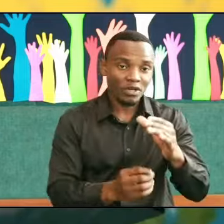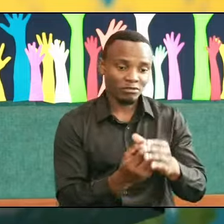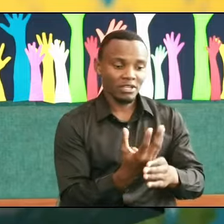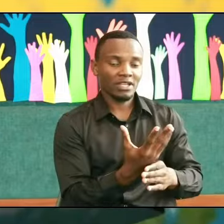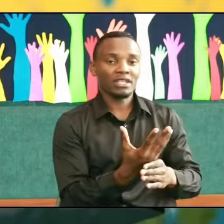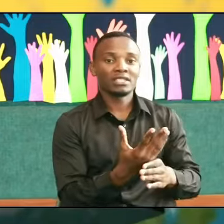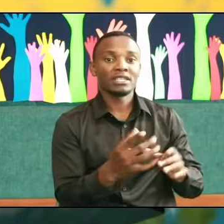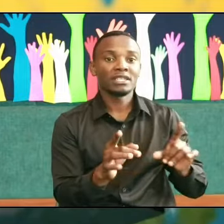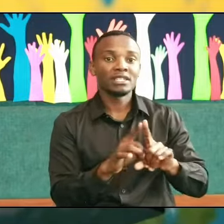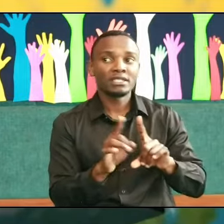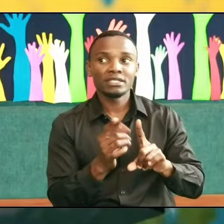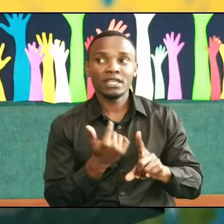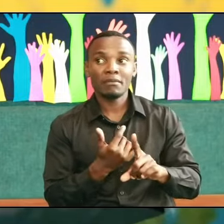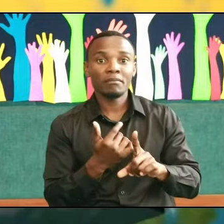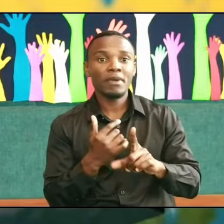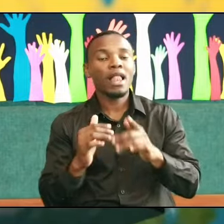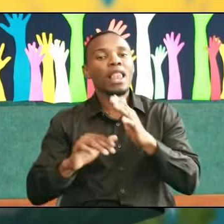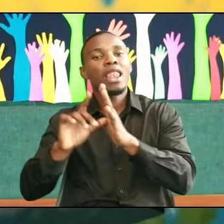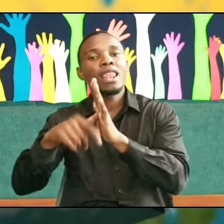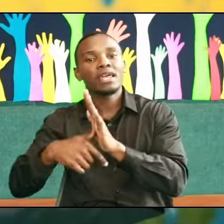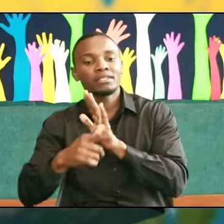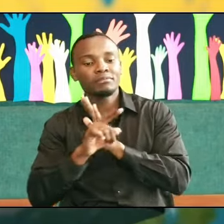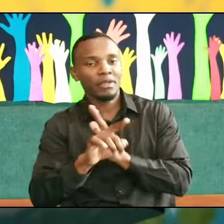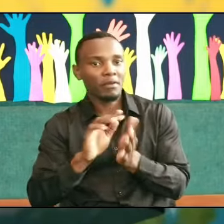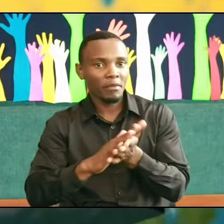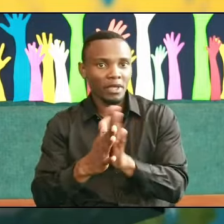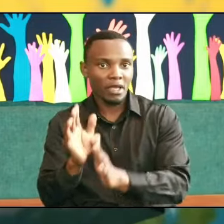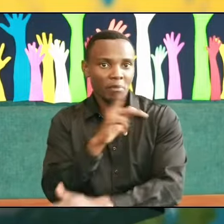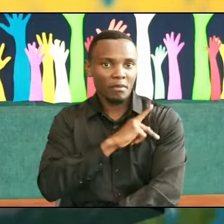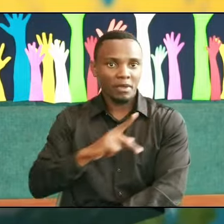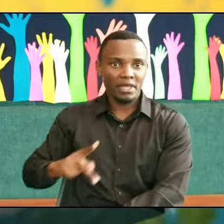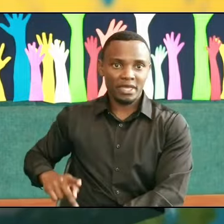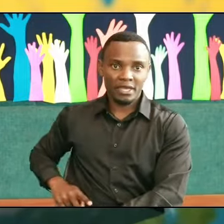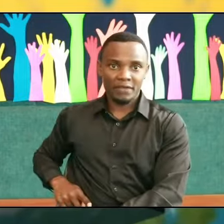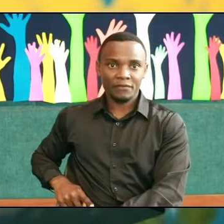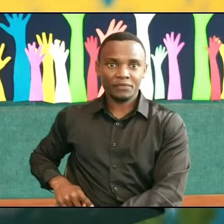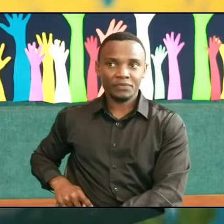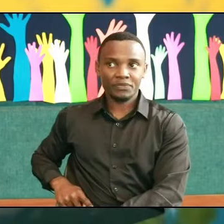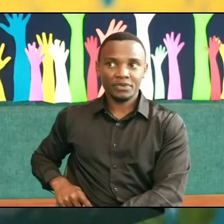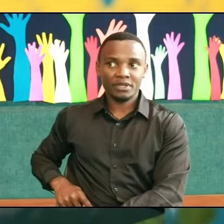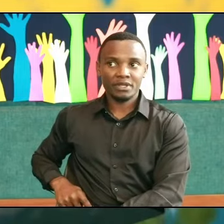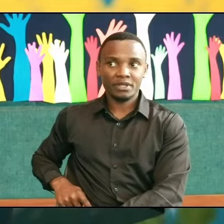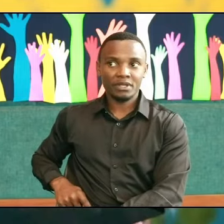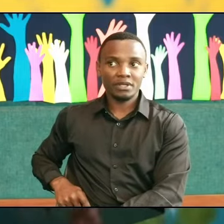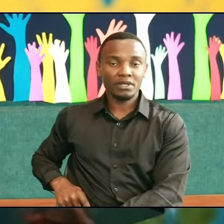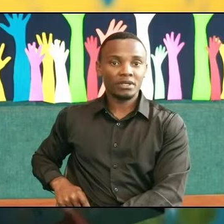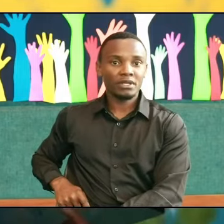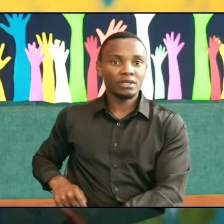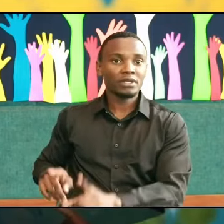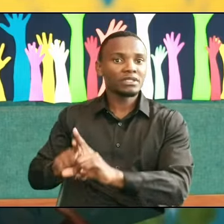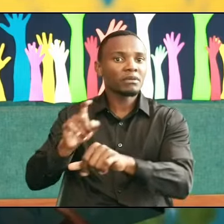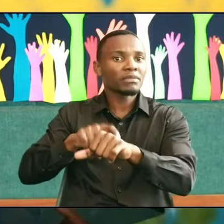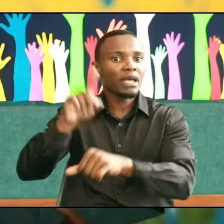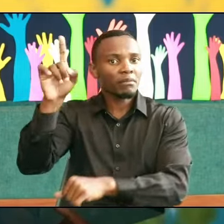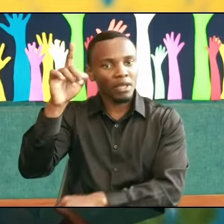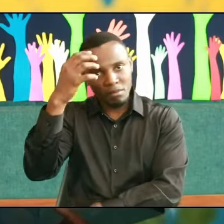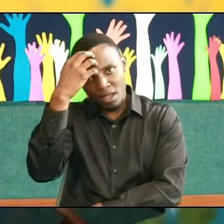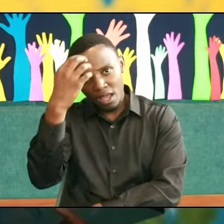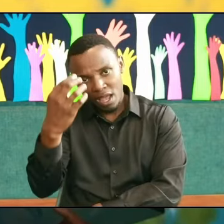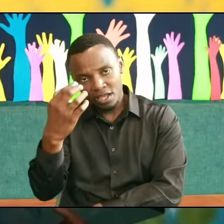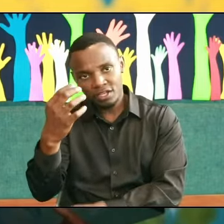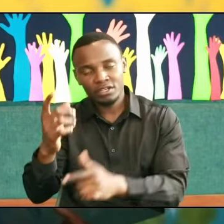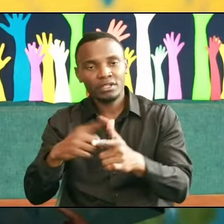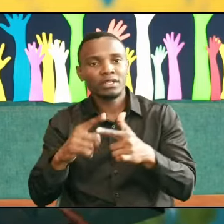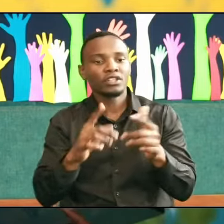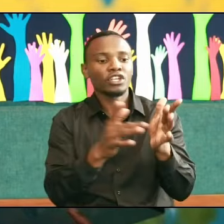Nebuchadnezzar sat back on his throne. When he was angry with sin, Jesus was on the cross. The